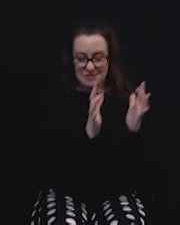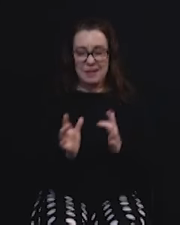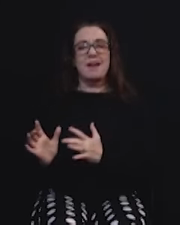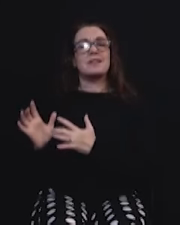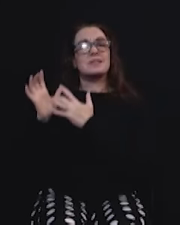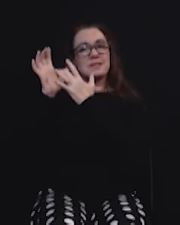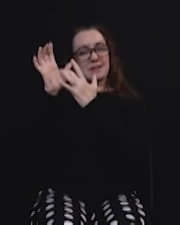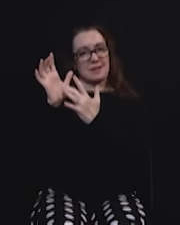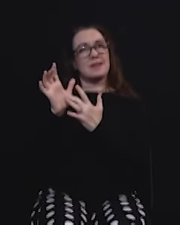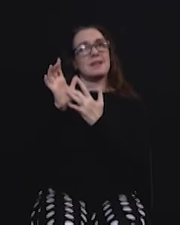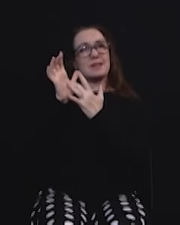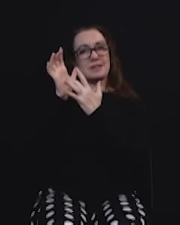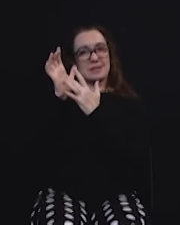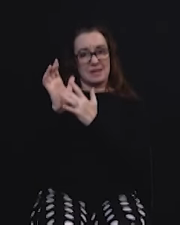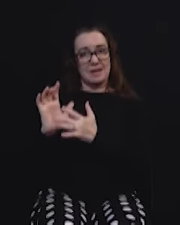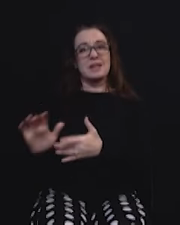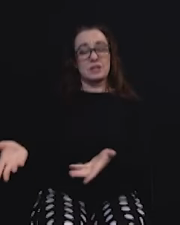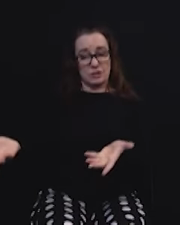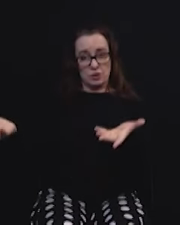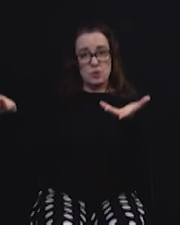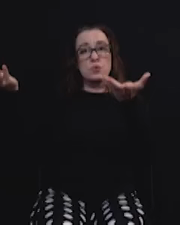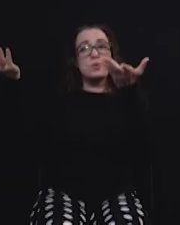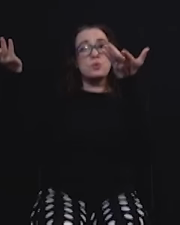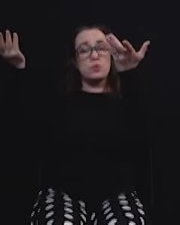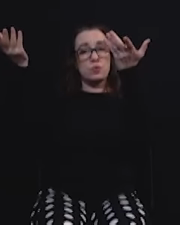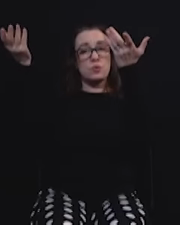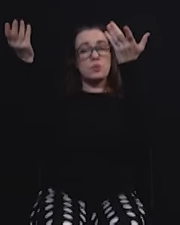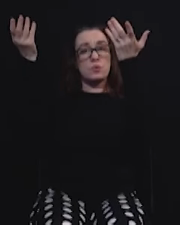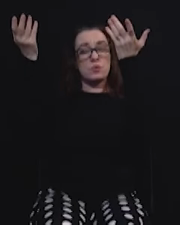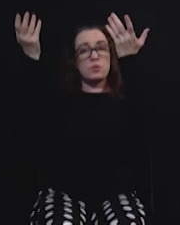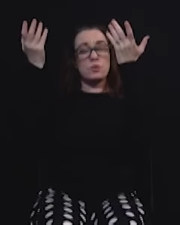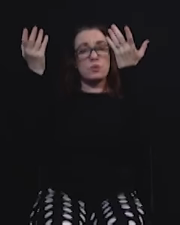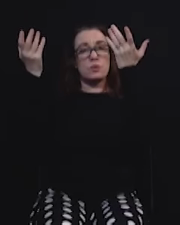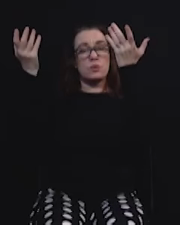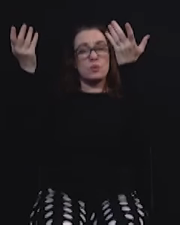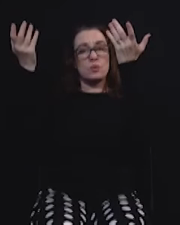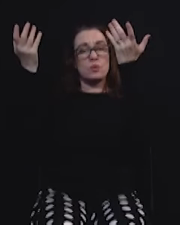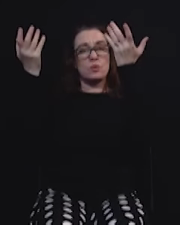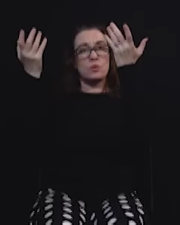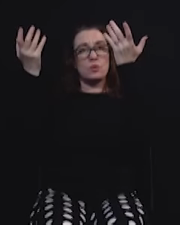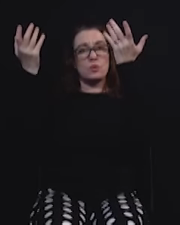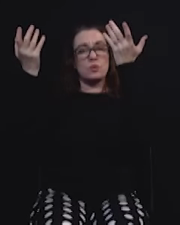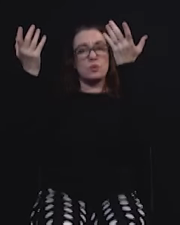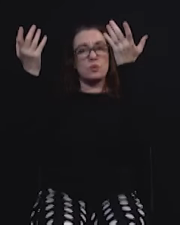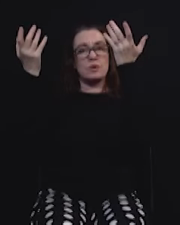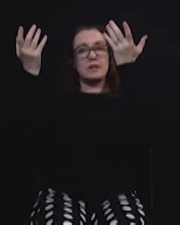Jesus is you.